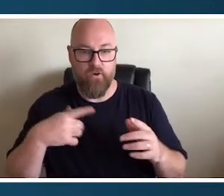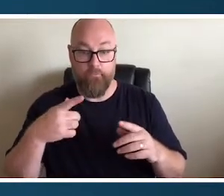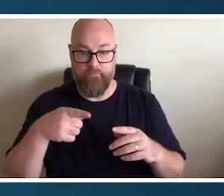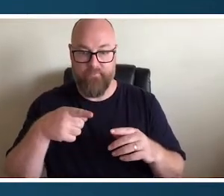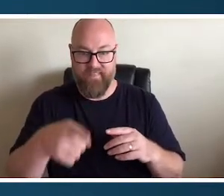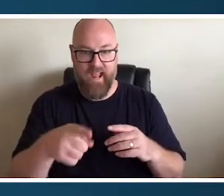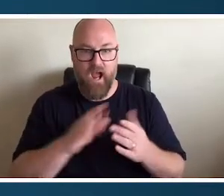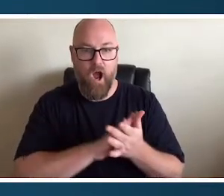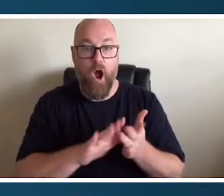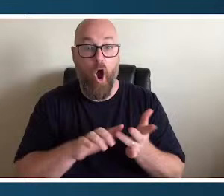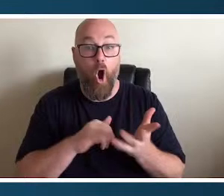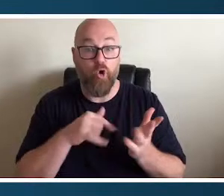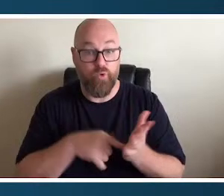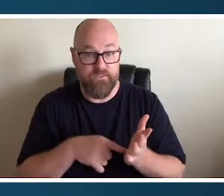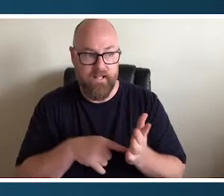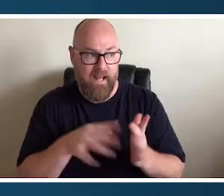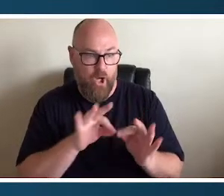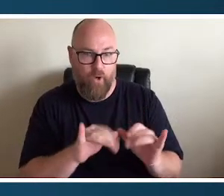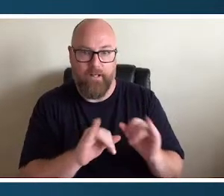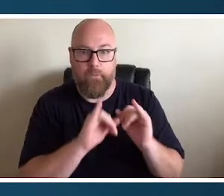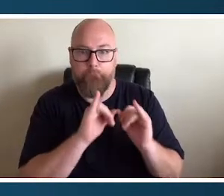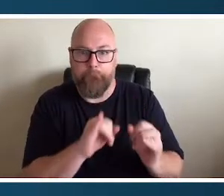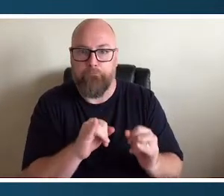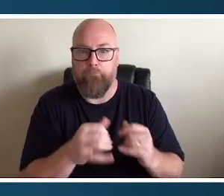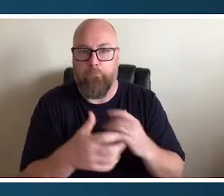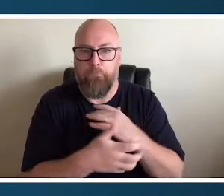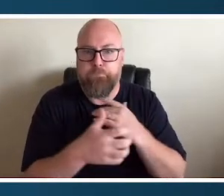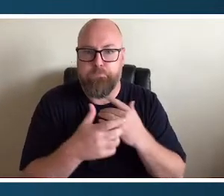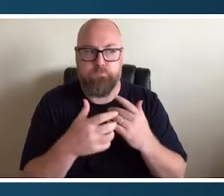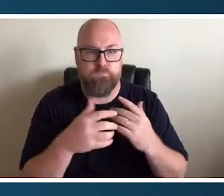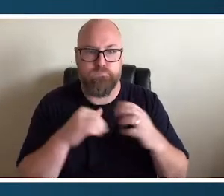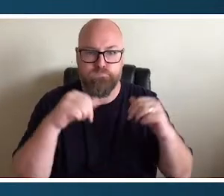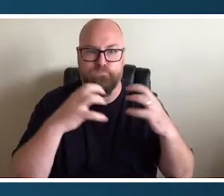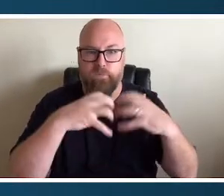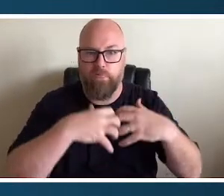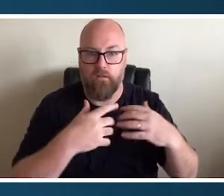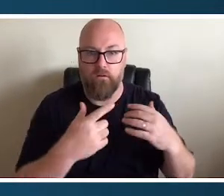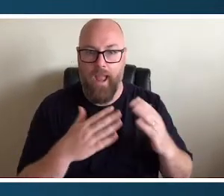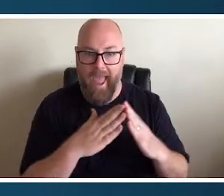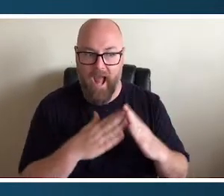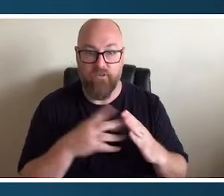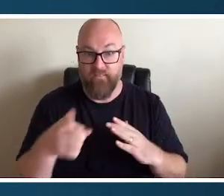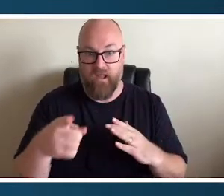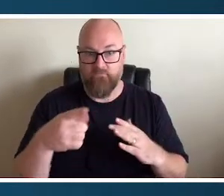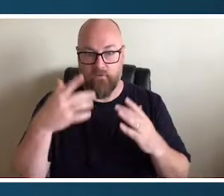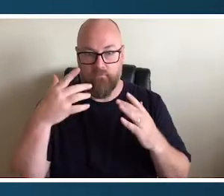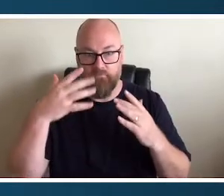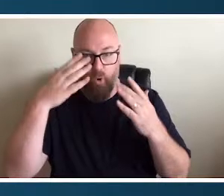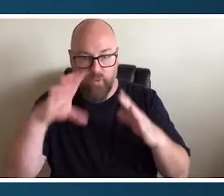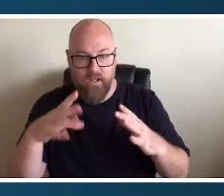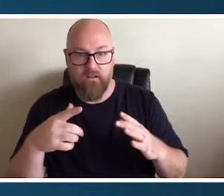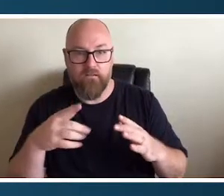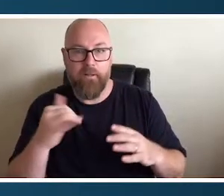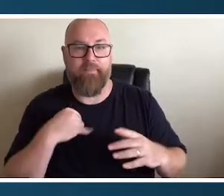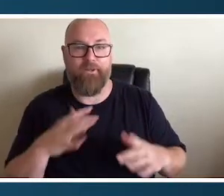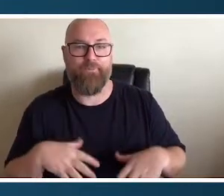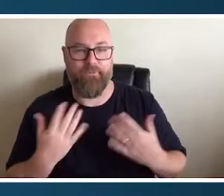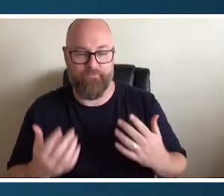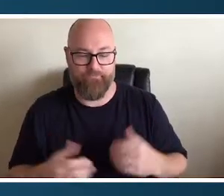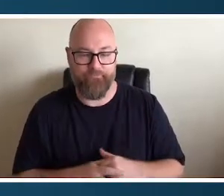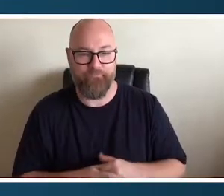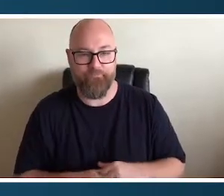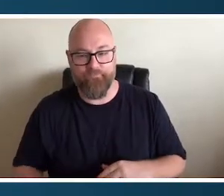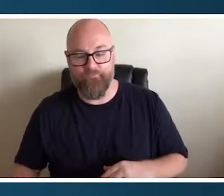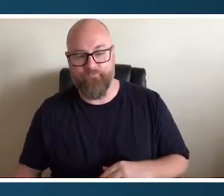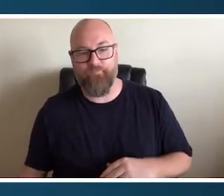in a poor amenity or bad accommodation. It could be because they are hosted in a hotel. And then we have words from the